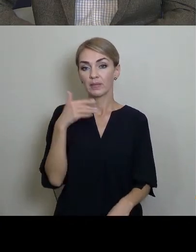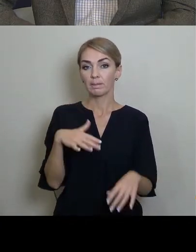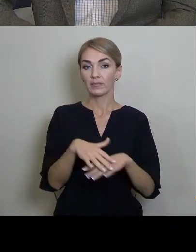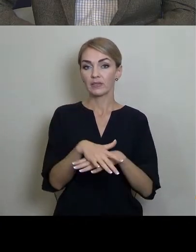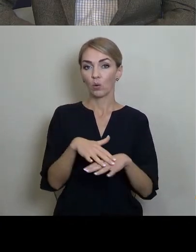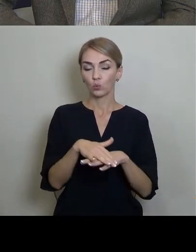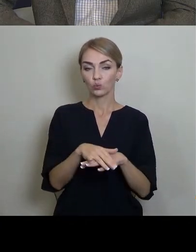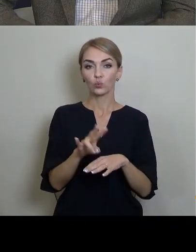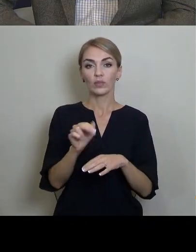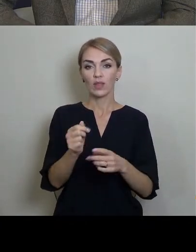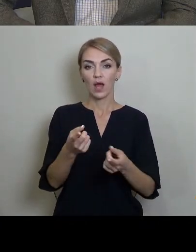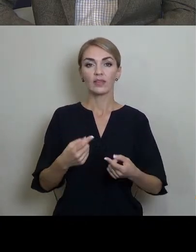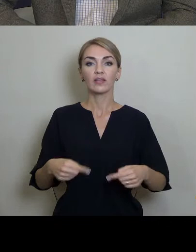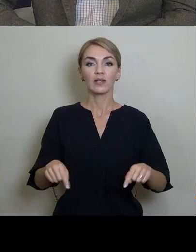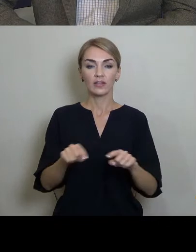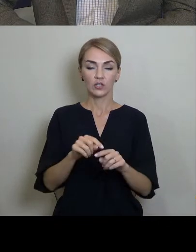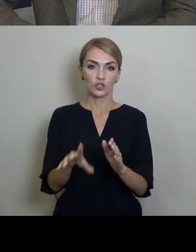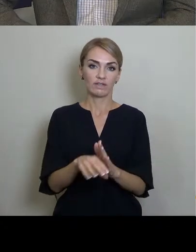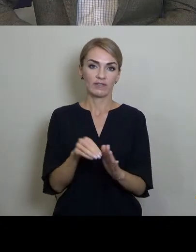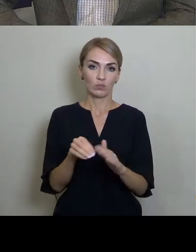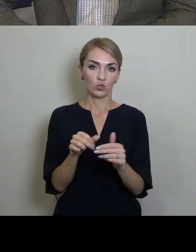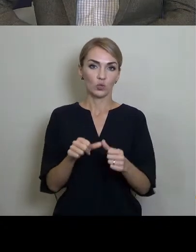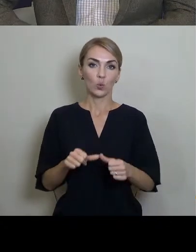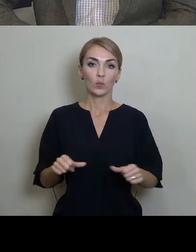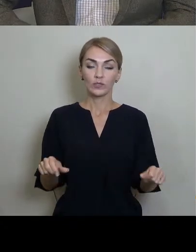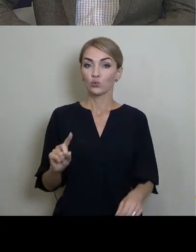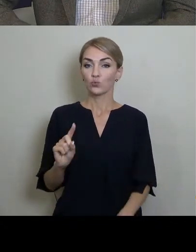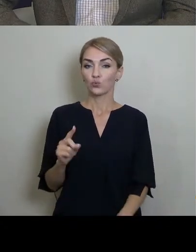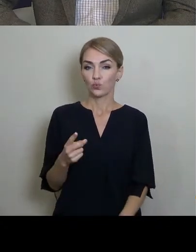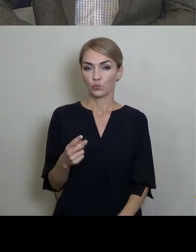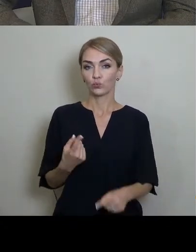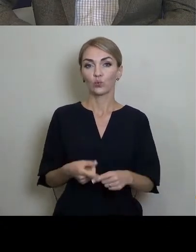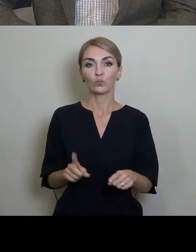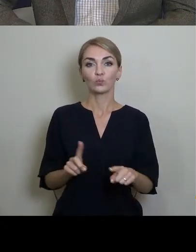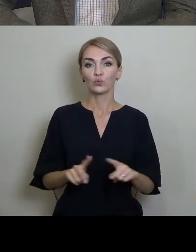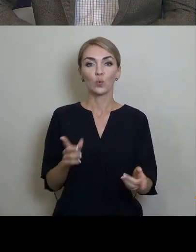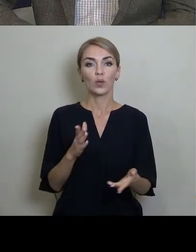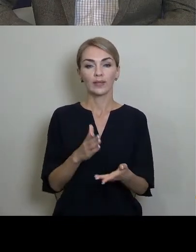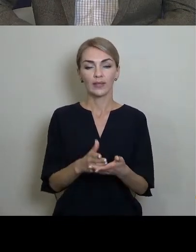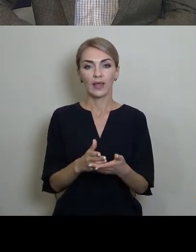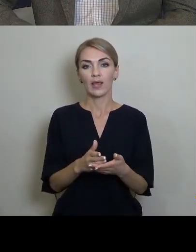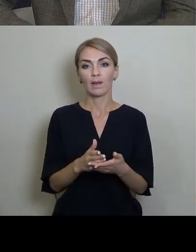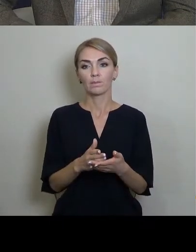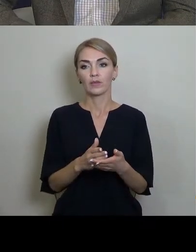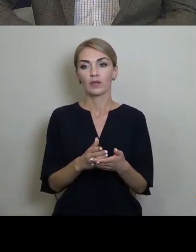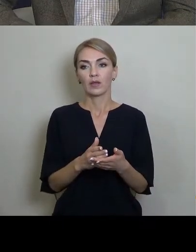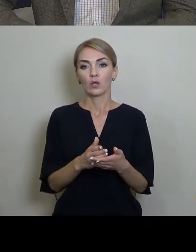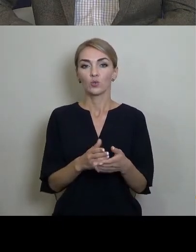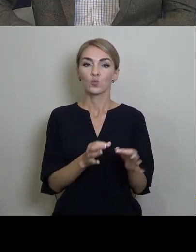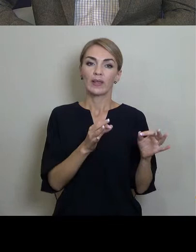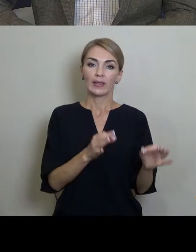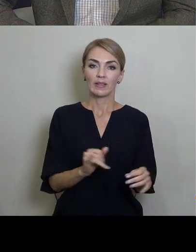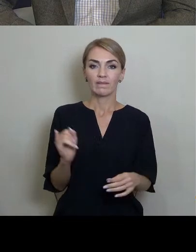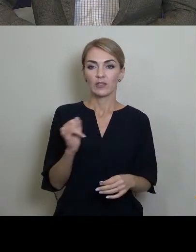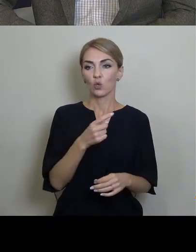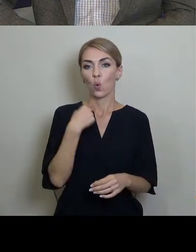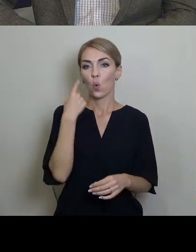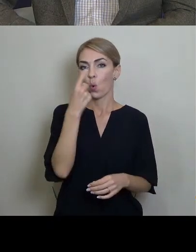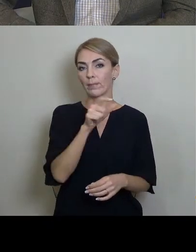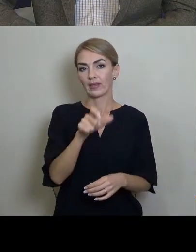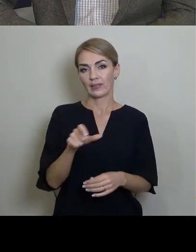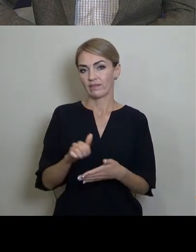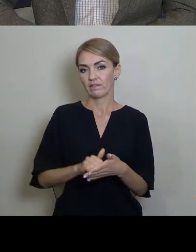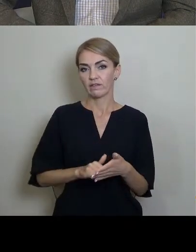while tabulating is being done by the Precinct Electoral Commission, because there are objective and